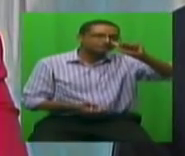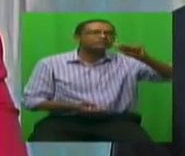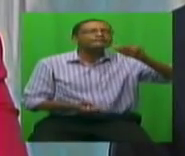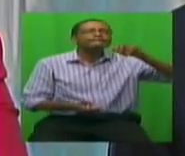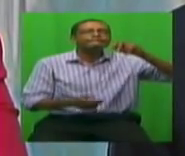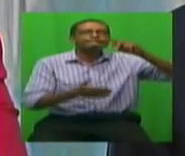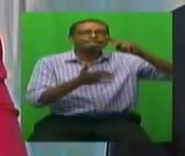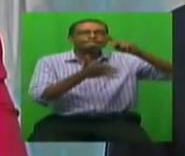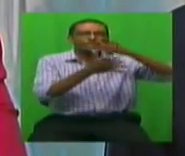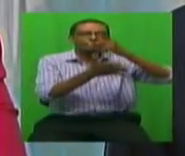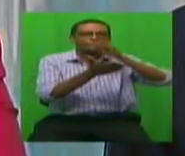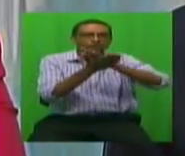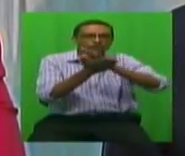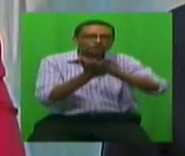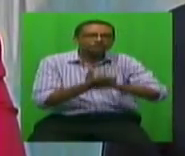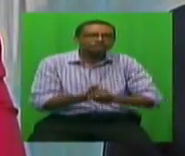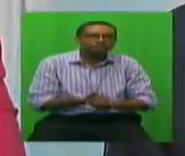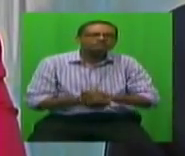School.